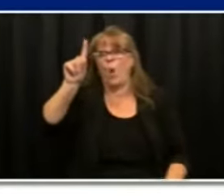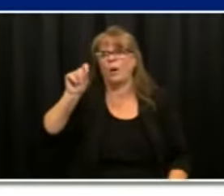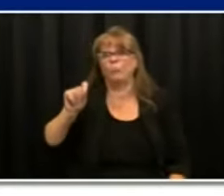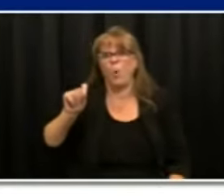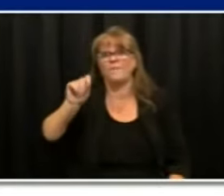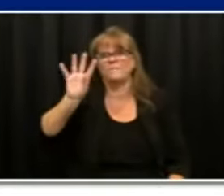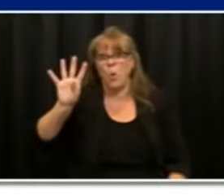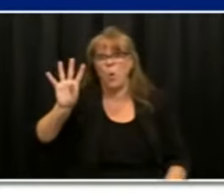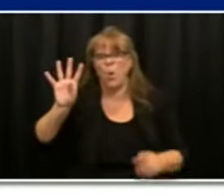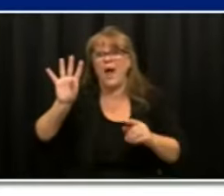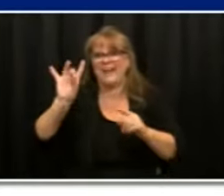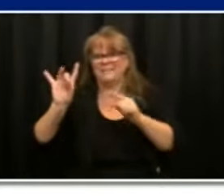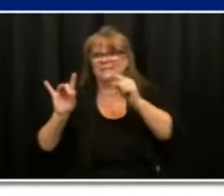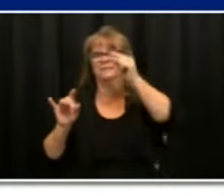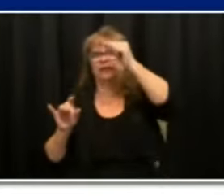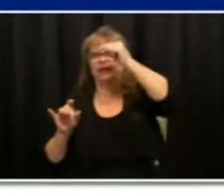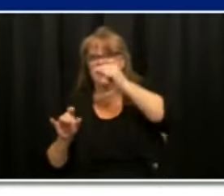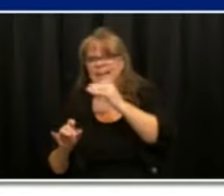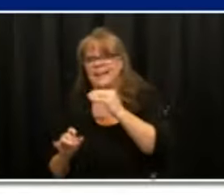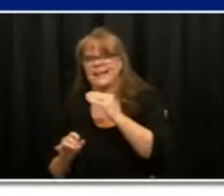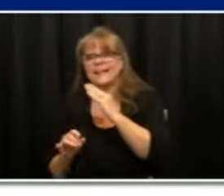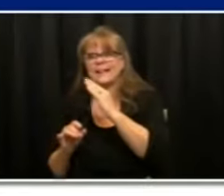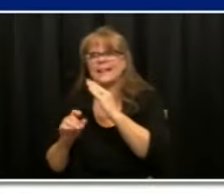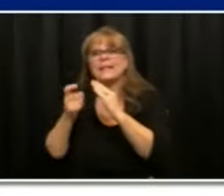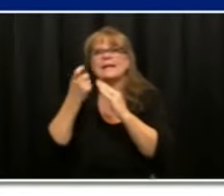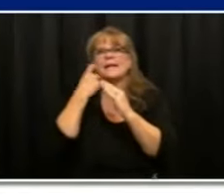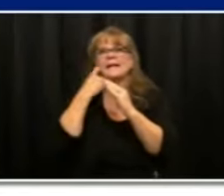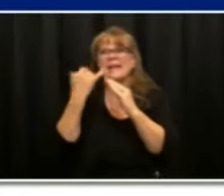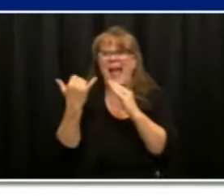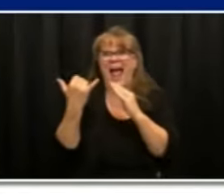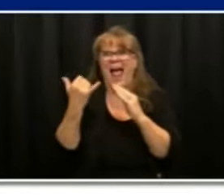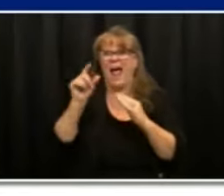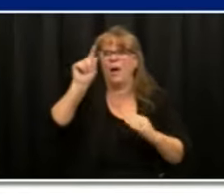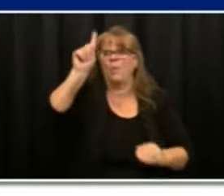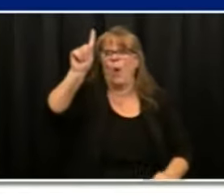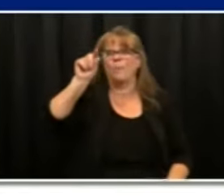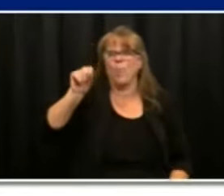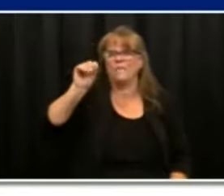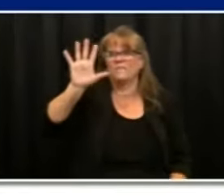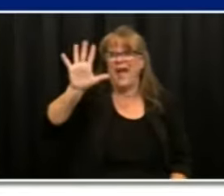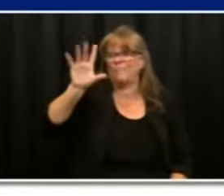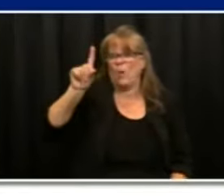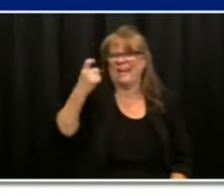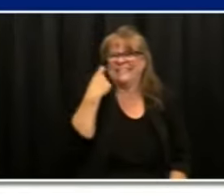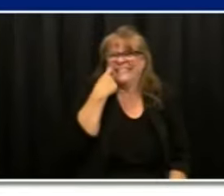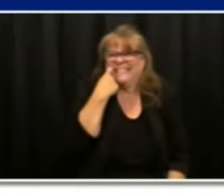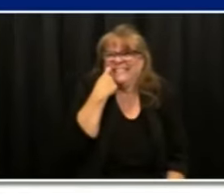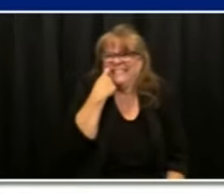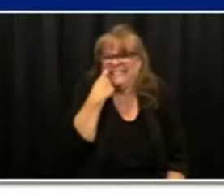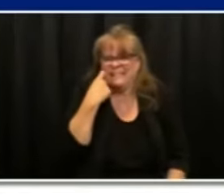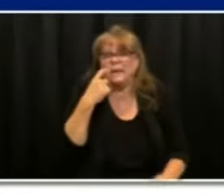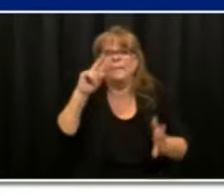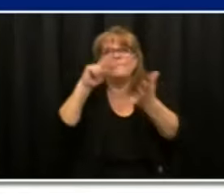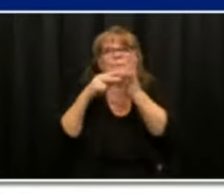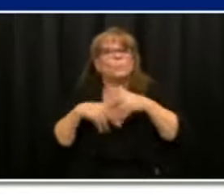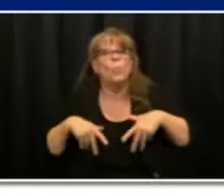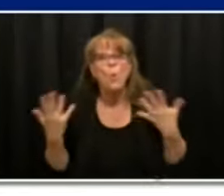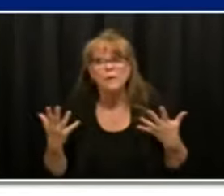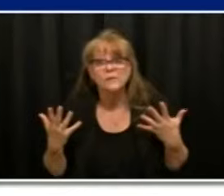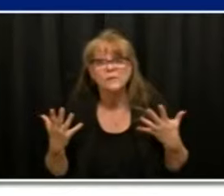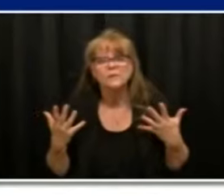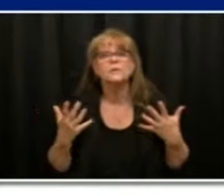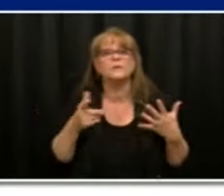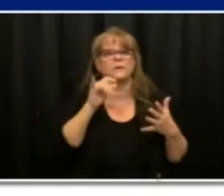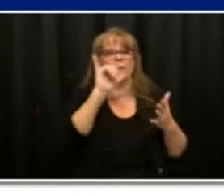was 1.51. This means that each person with COVID-19 in Colorado is infecting on average